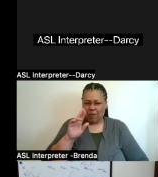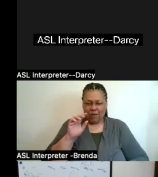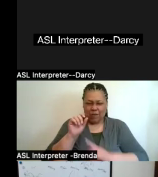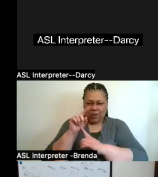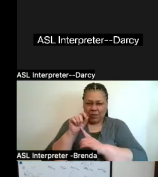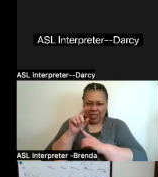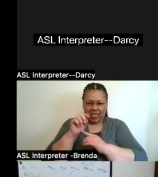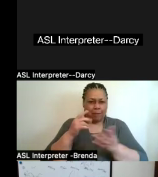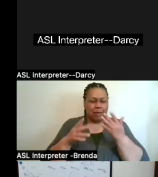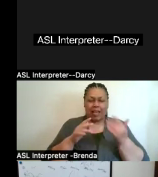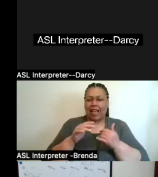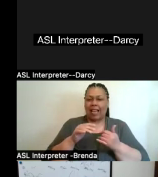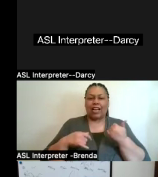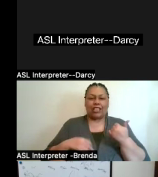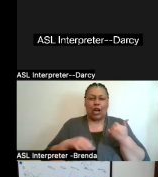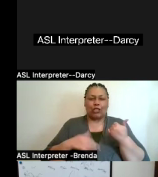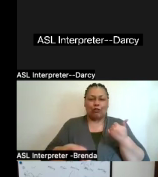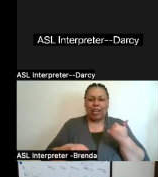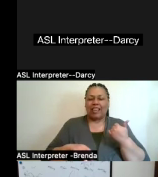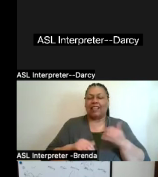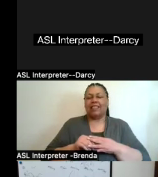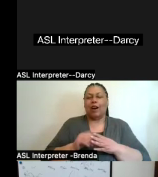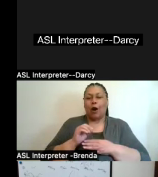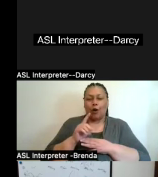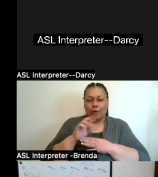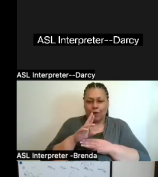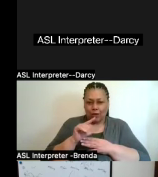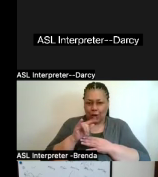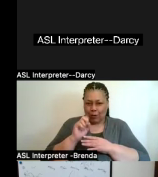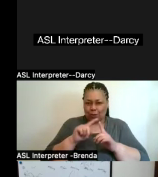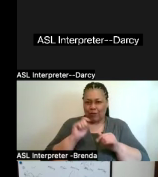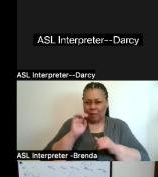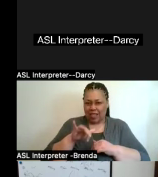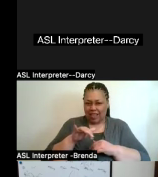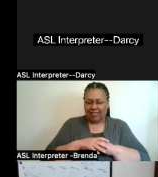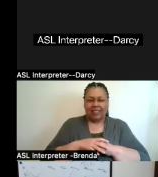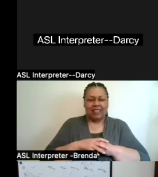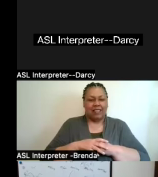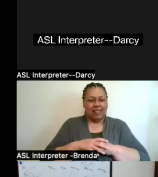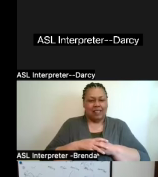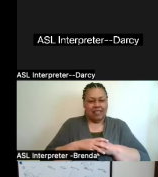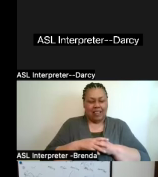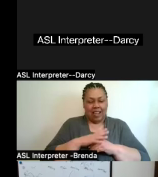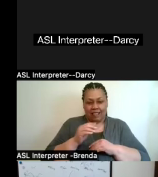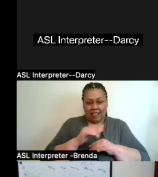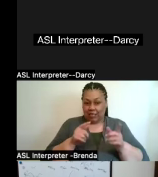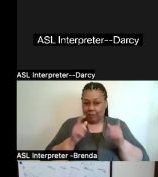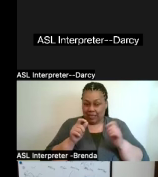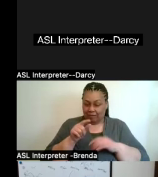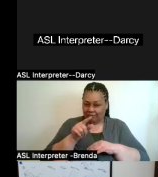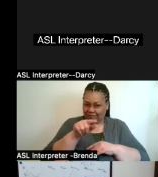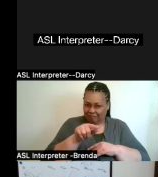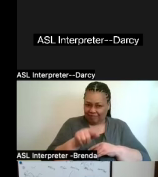like a guitar string and the overtones you might have from that. And then this B is just showing, so this is the